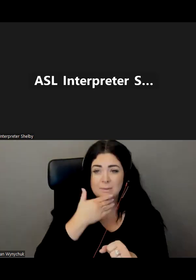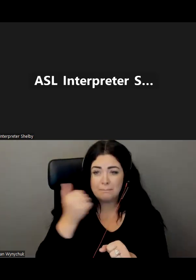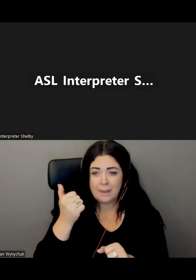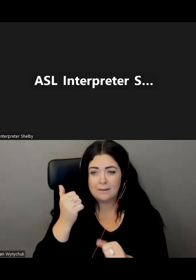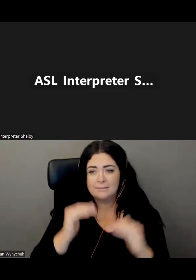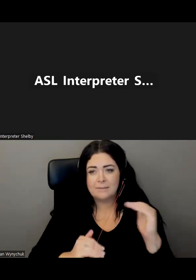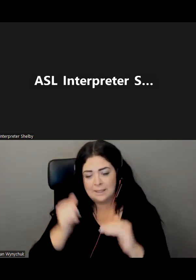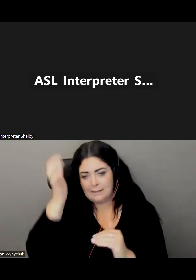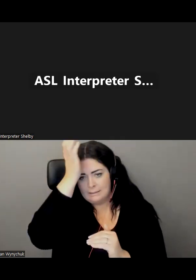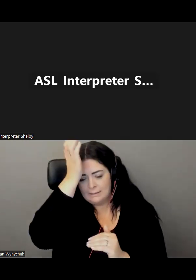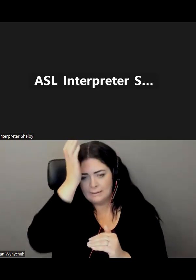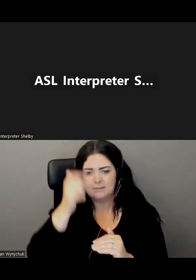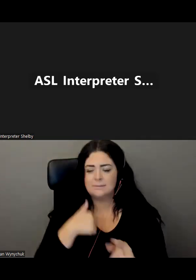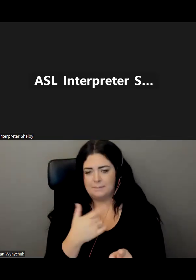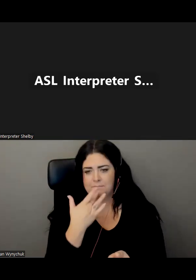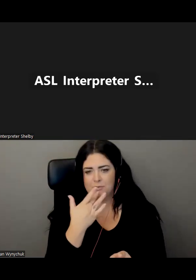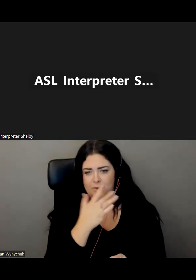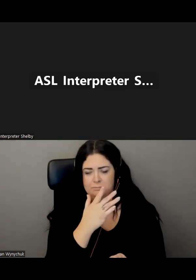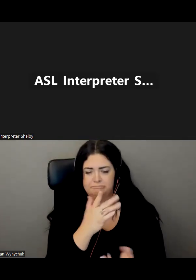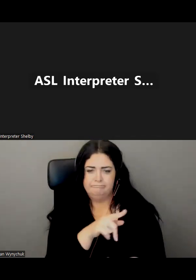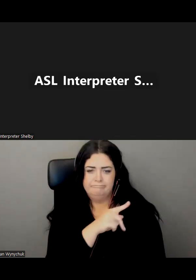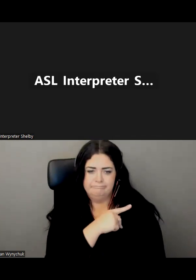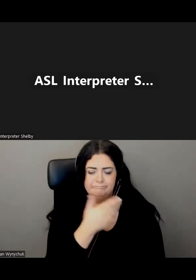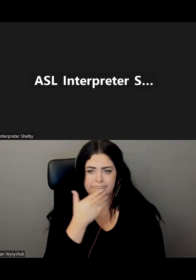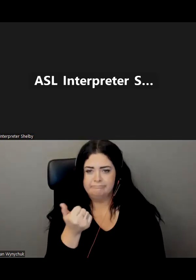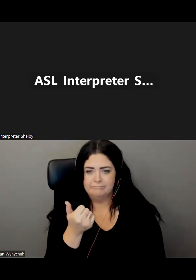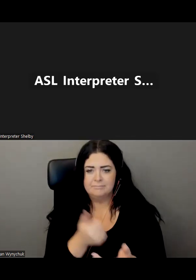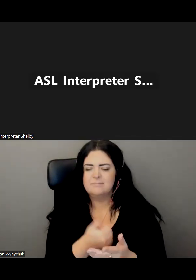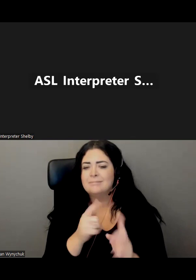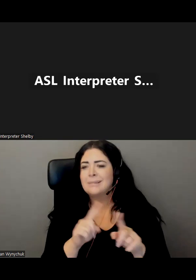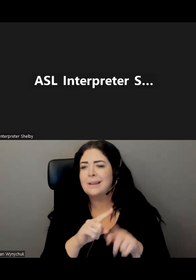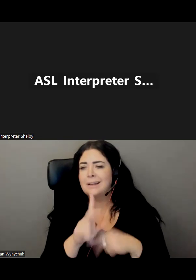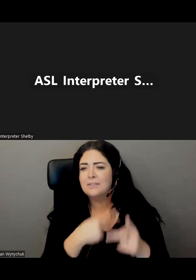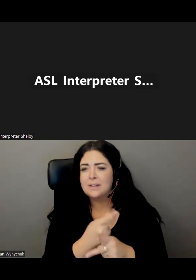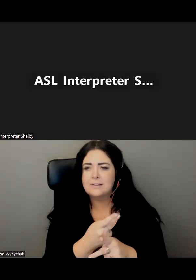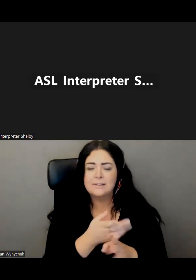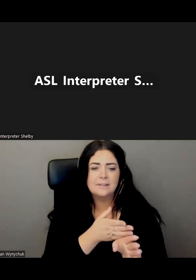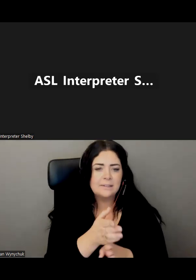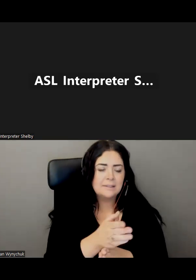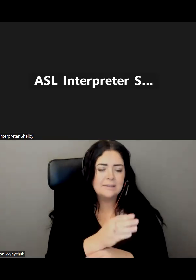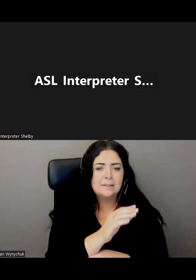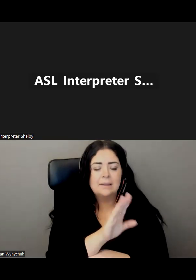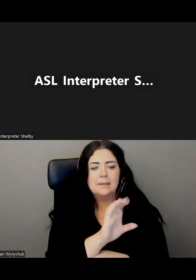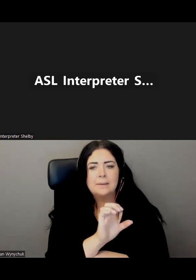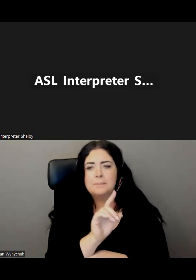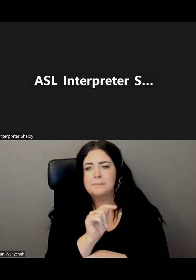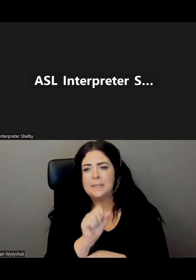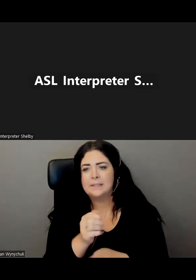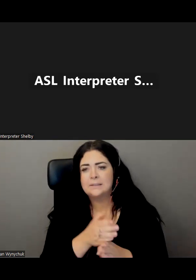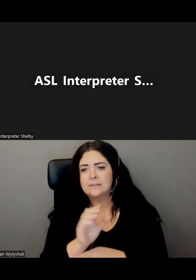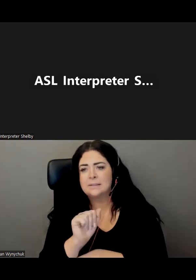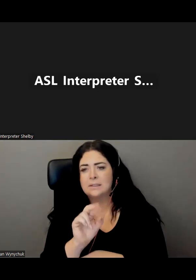I find that they taste better personally. You can grow all different types. You can grow beet, you can grow arugula ones, you can